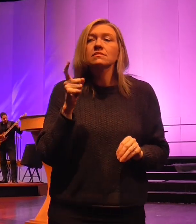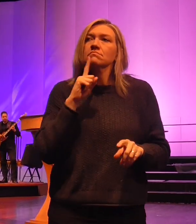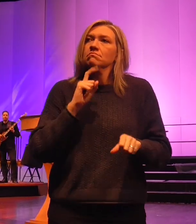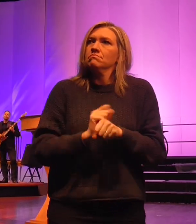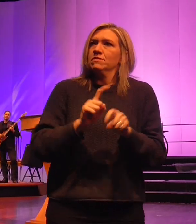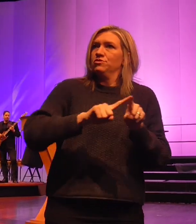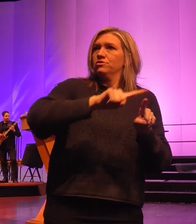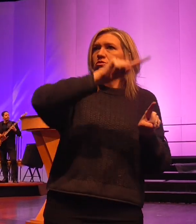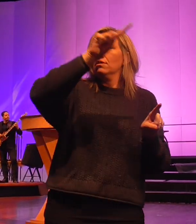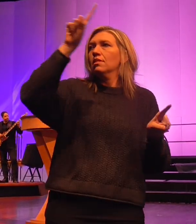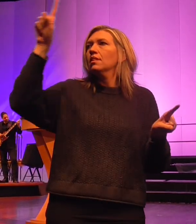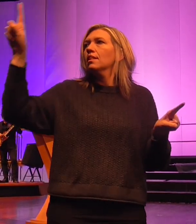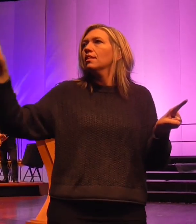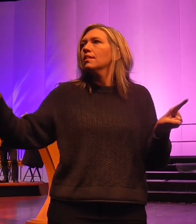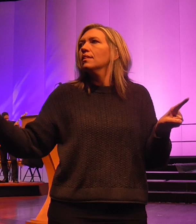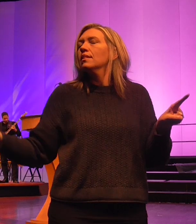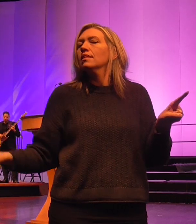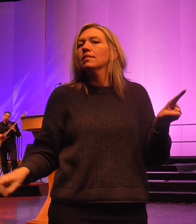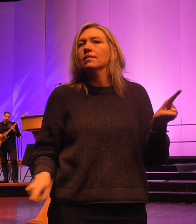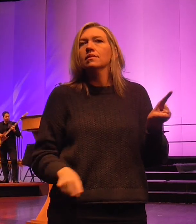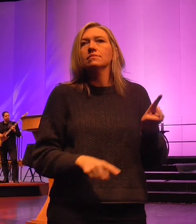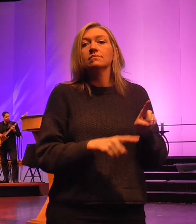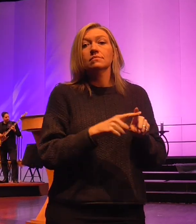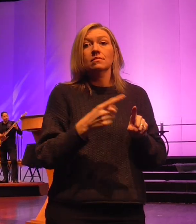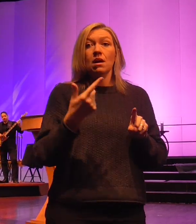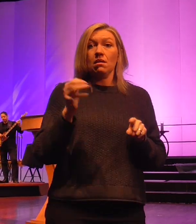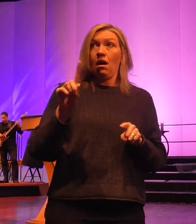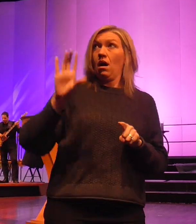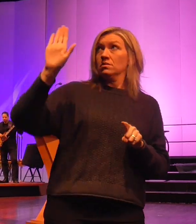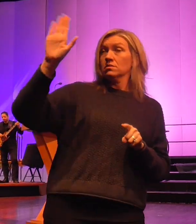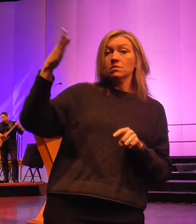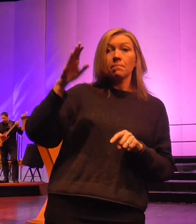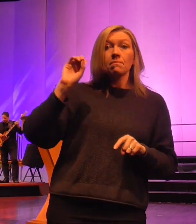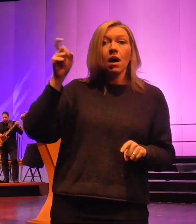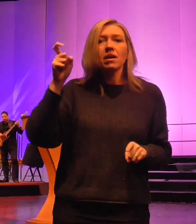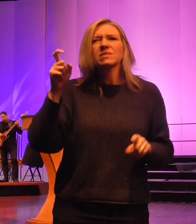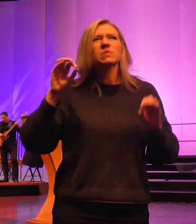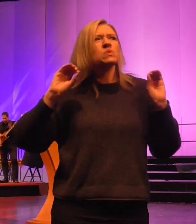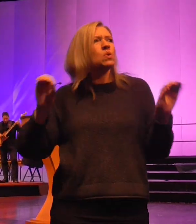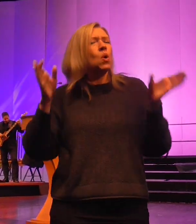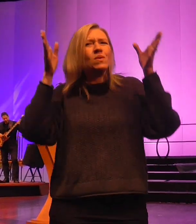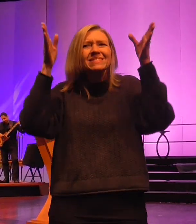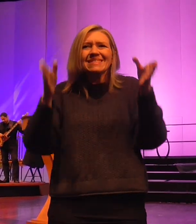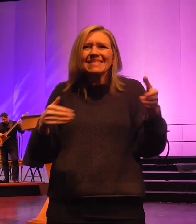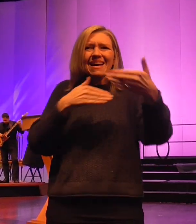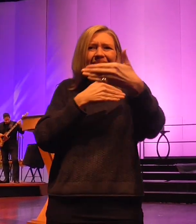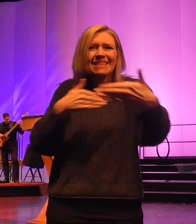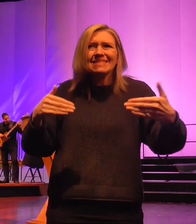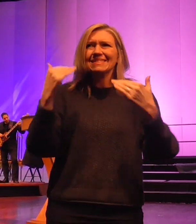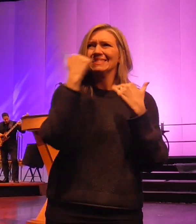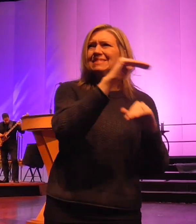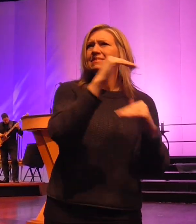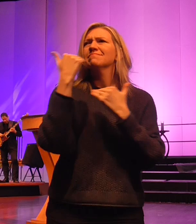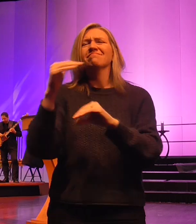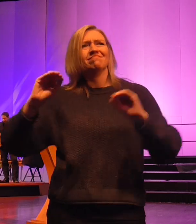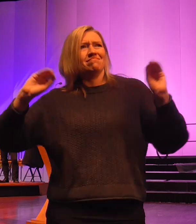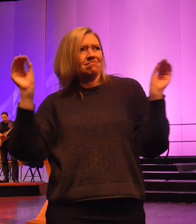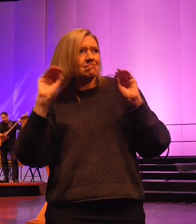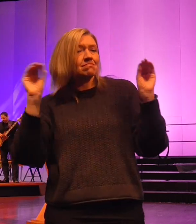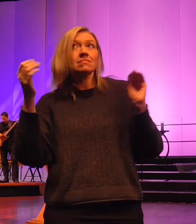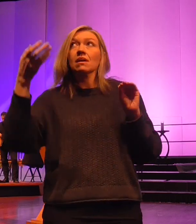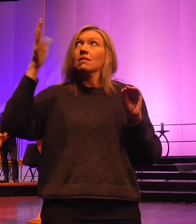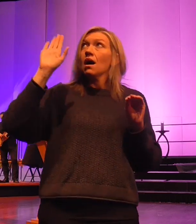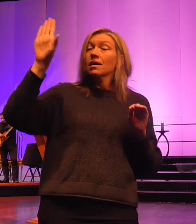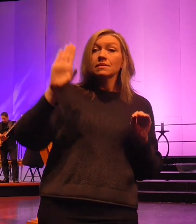a circle. God's box got no size. God's box